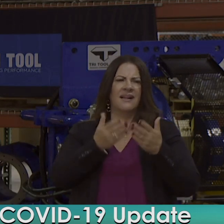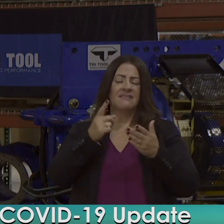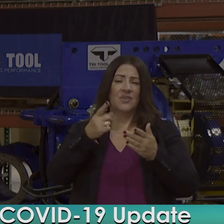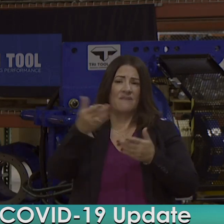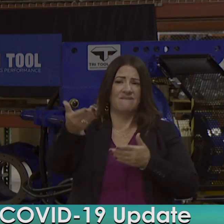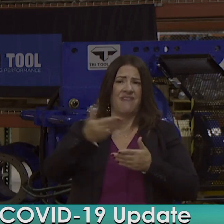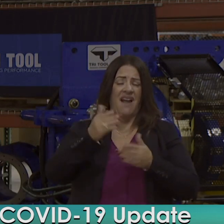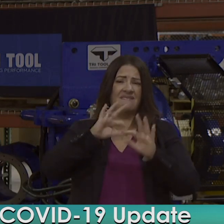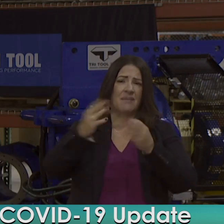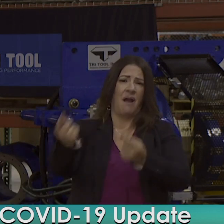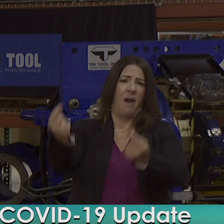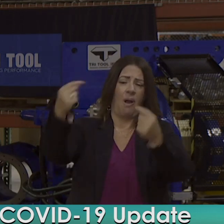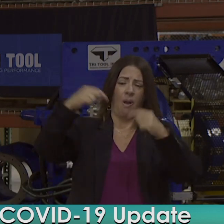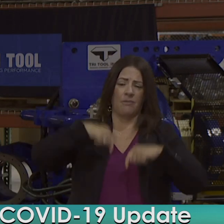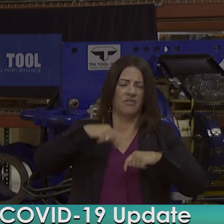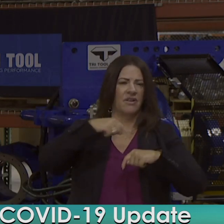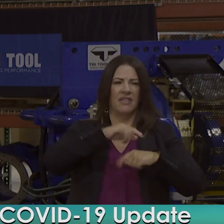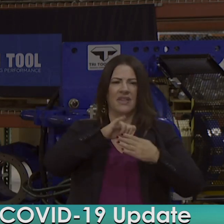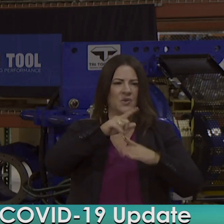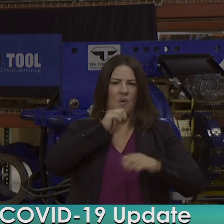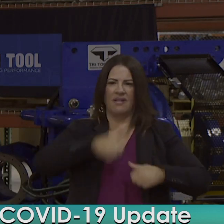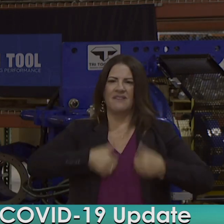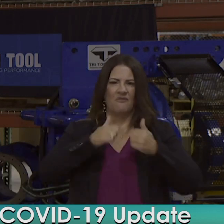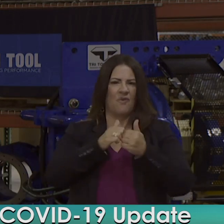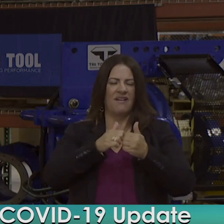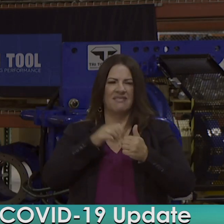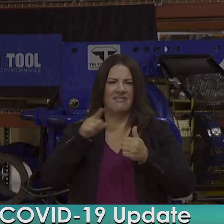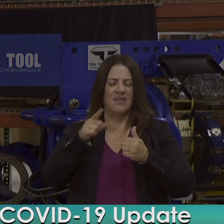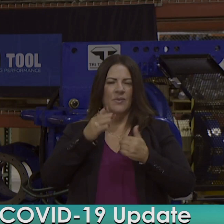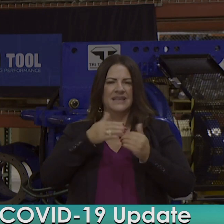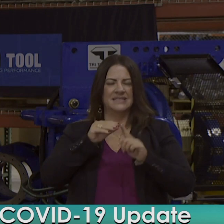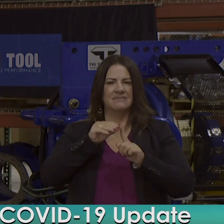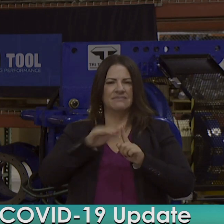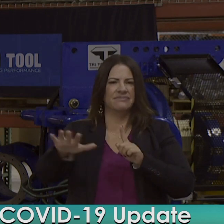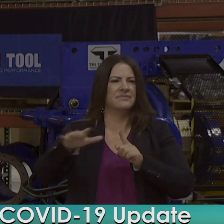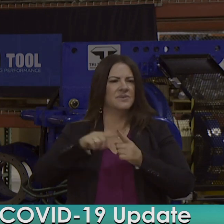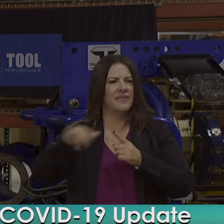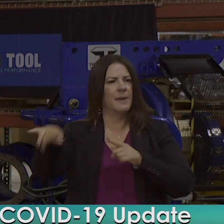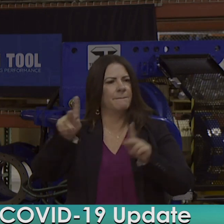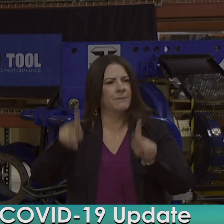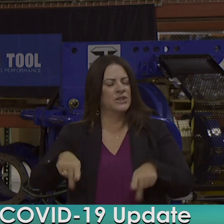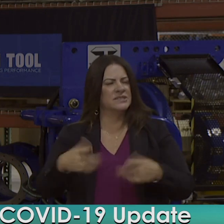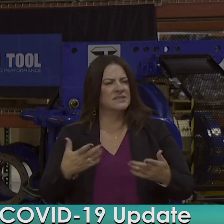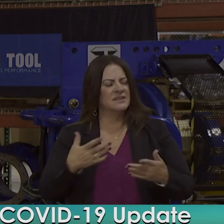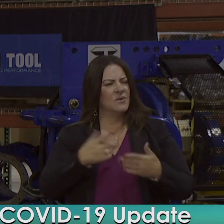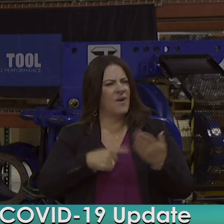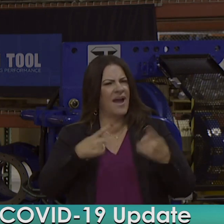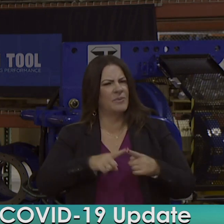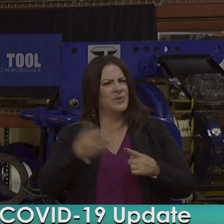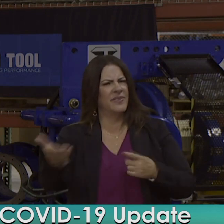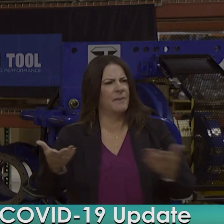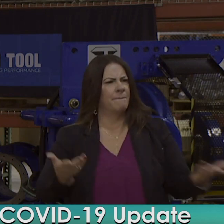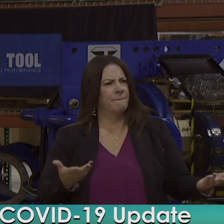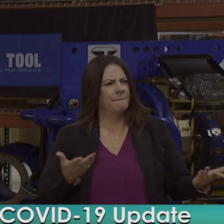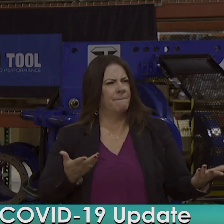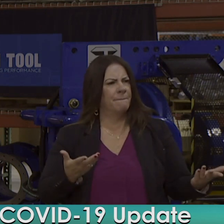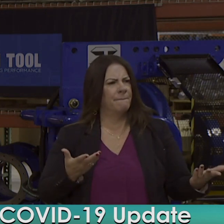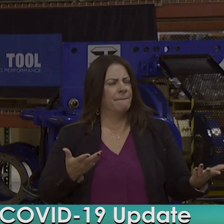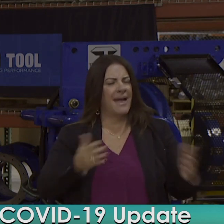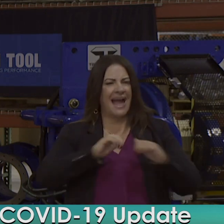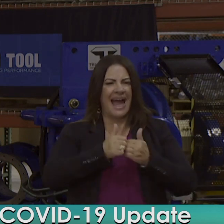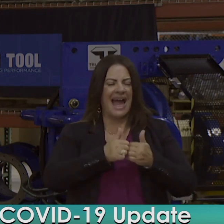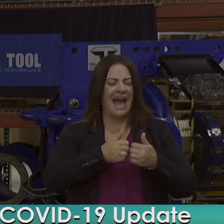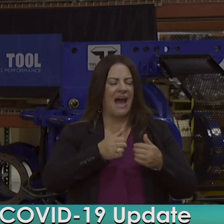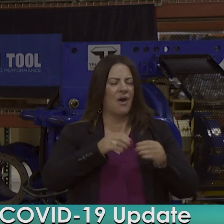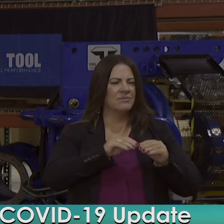And I cannot impress upon folks more the virulence of this disease, the nature of the transmission